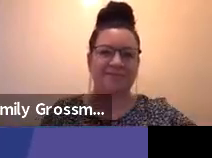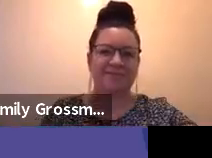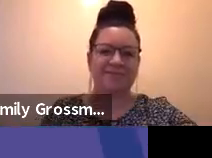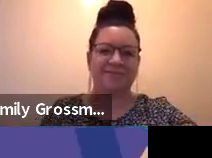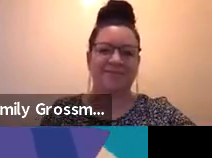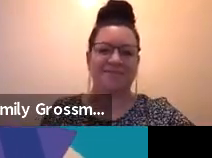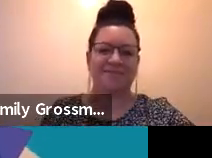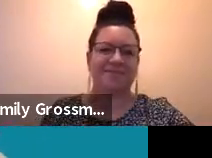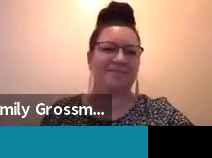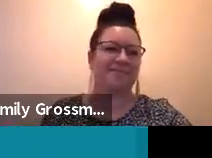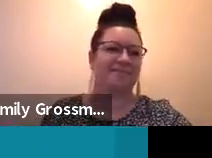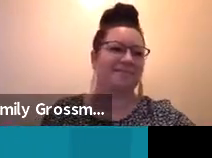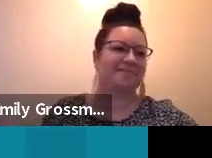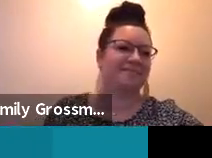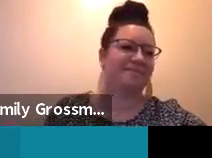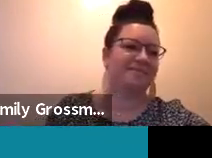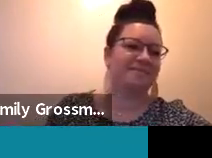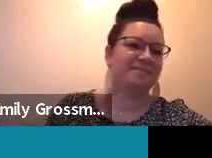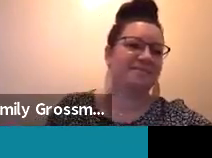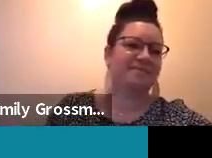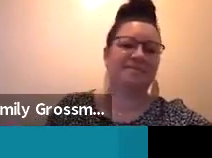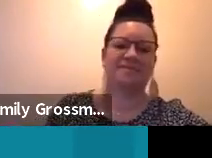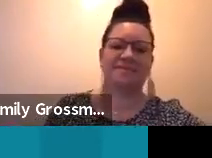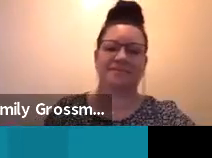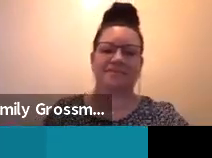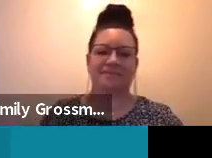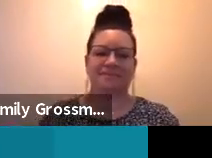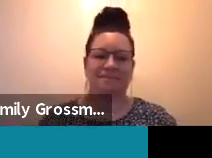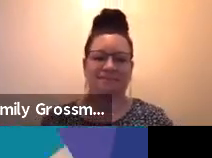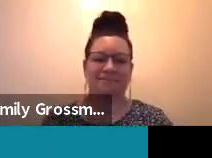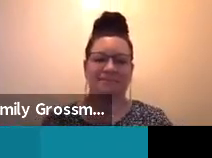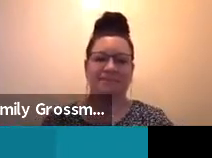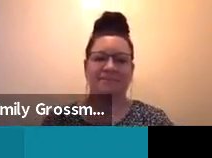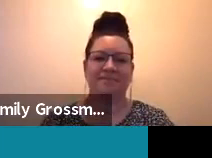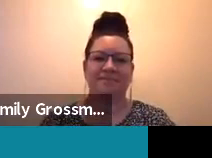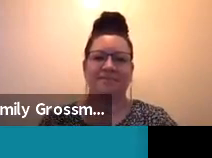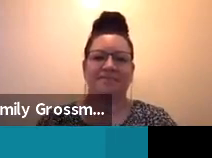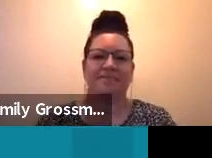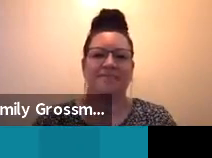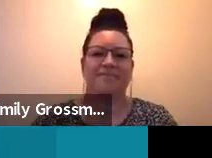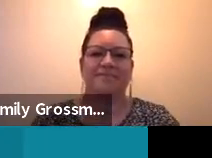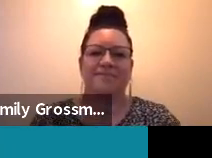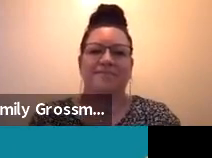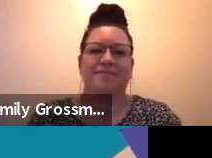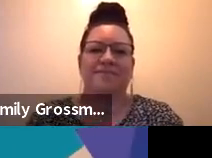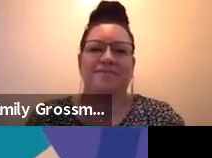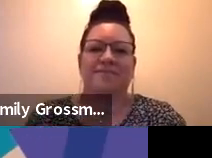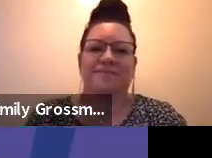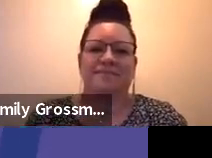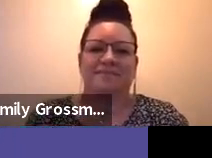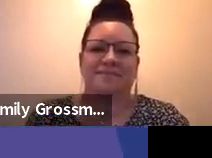Some of the stuff on that sushi train may be unappealing.